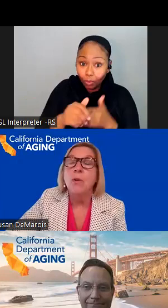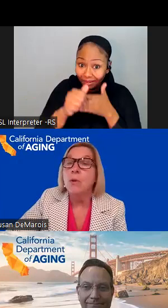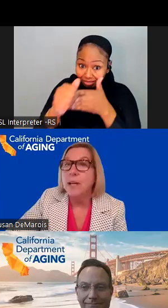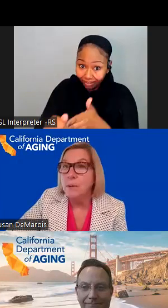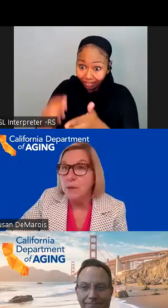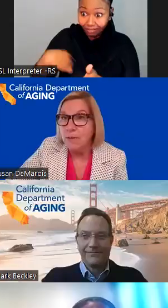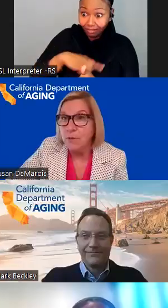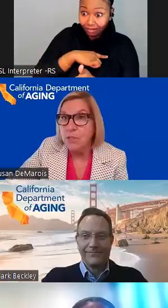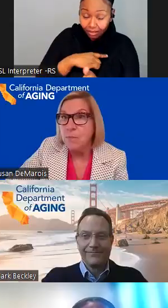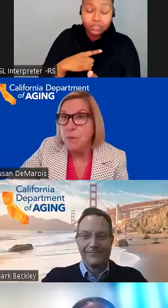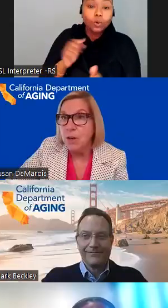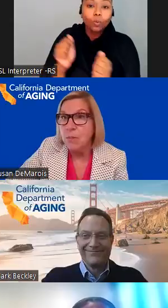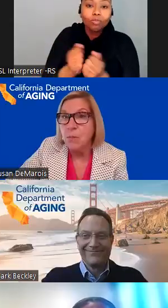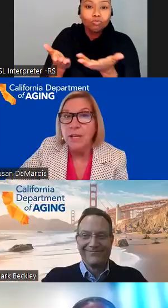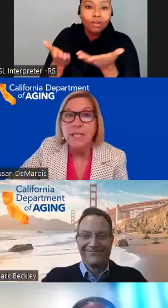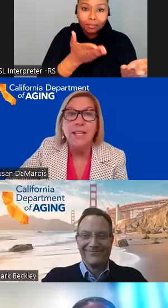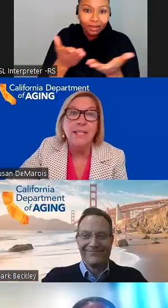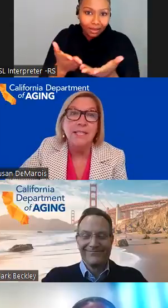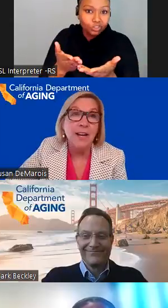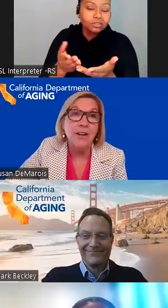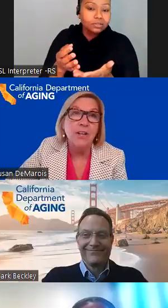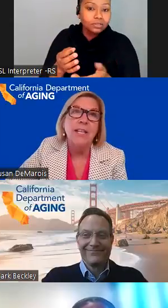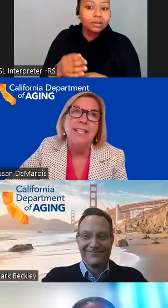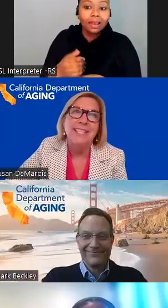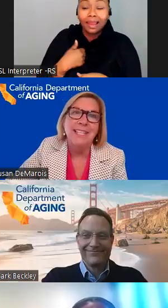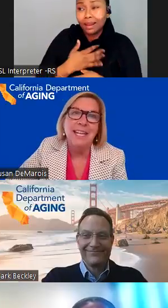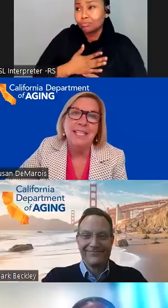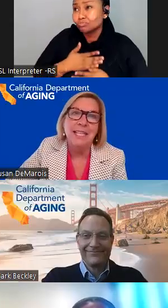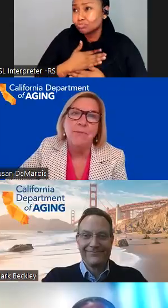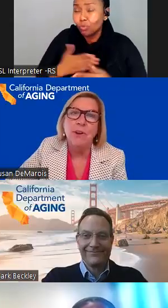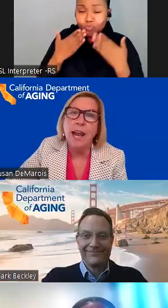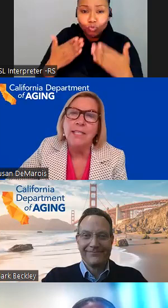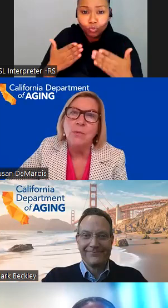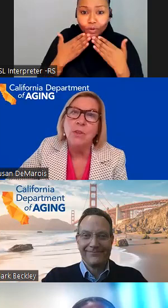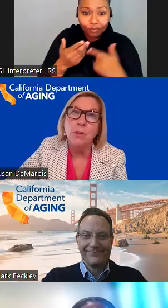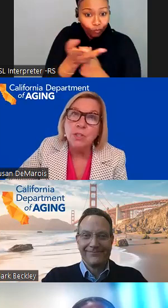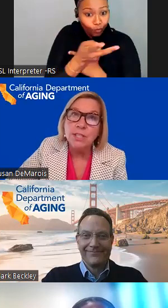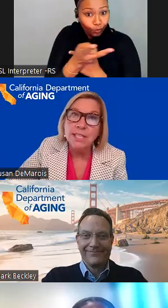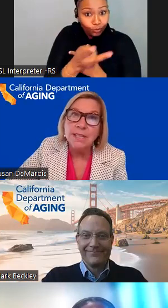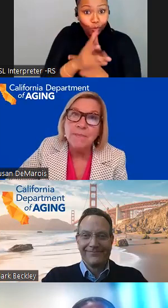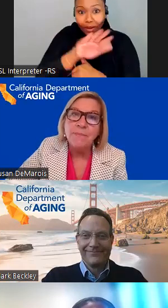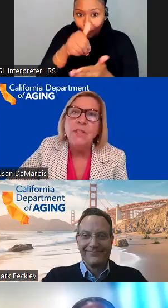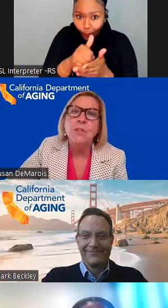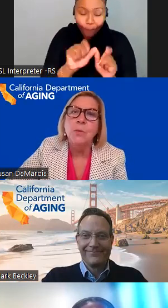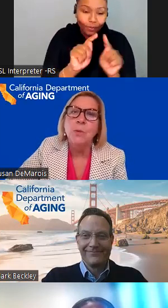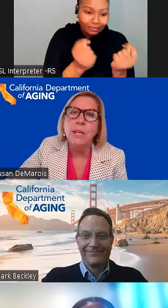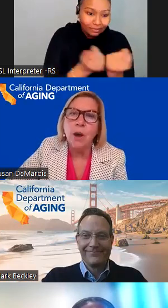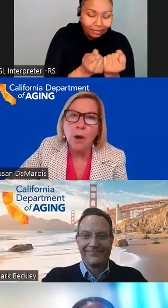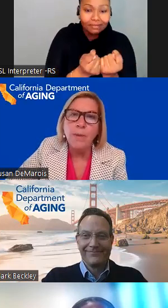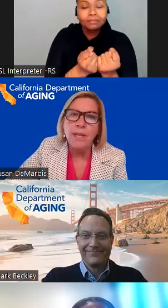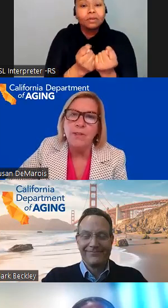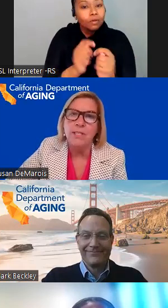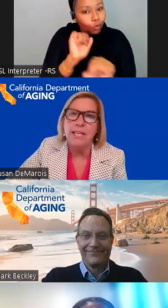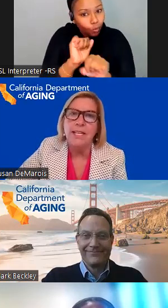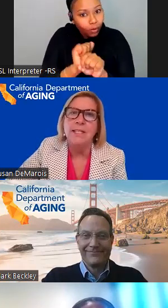I'm incredibly grateful to Mark, Brandy, and the entire CDA team for acting with urgency so that we could